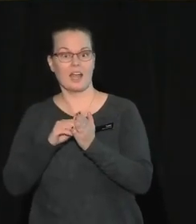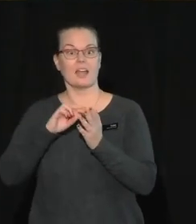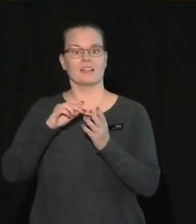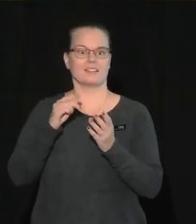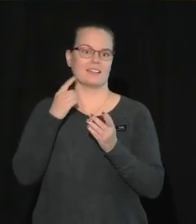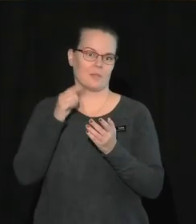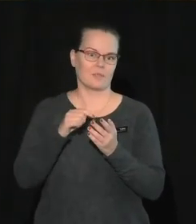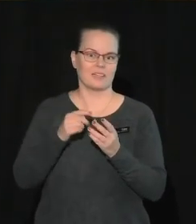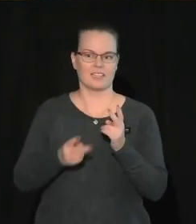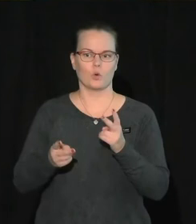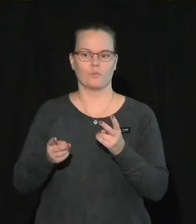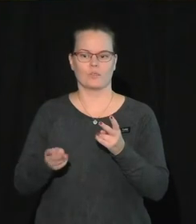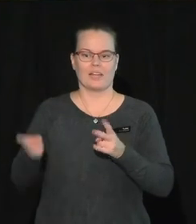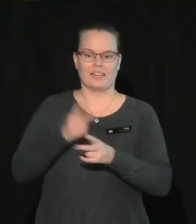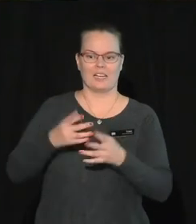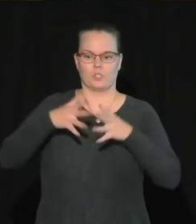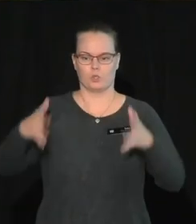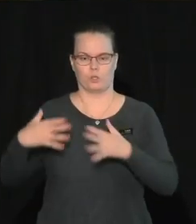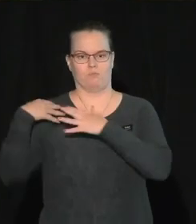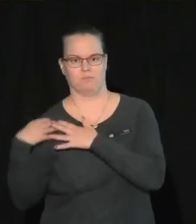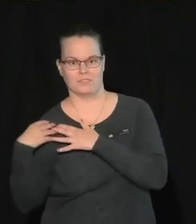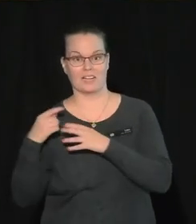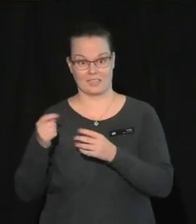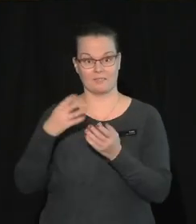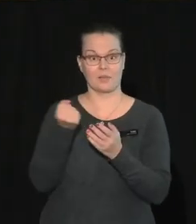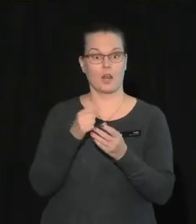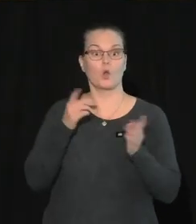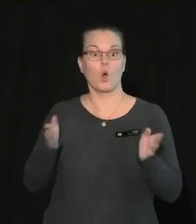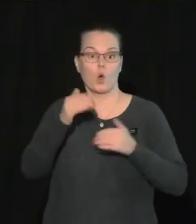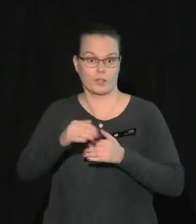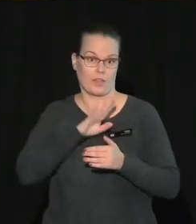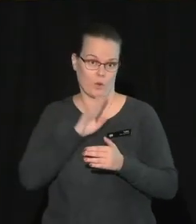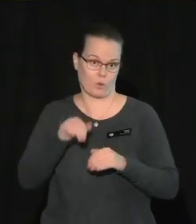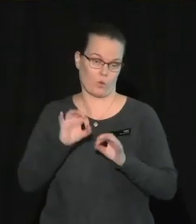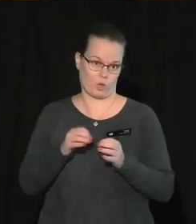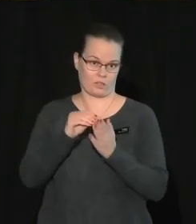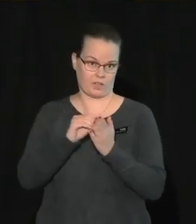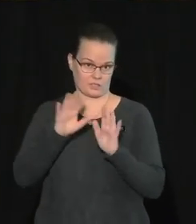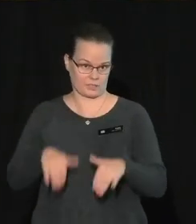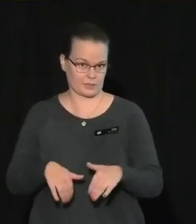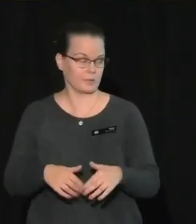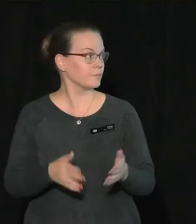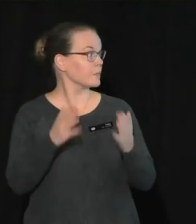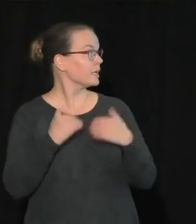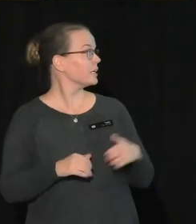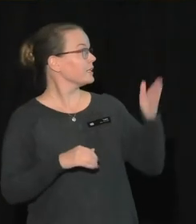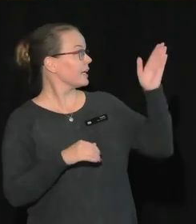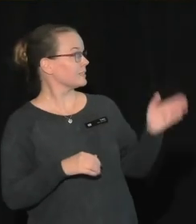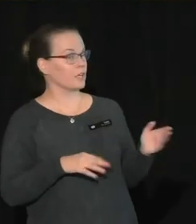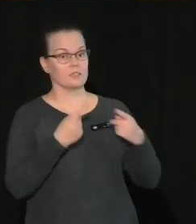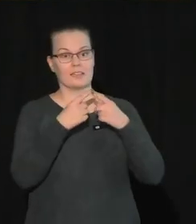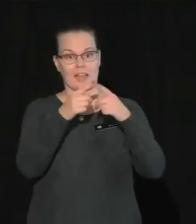burden. In the next slide, you will list, I have listed a number of standardization mandates